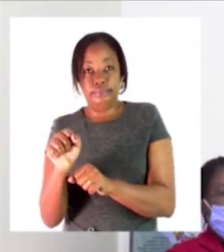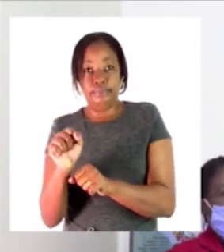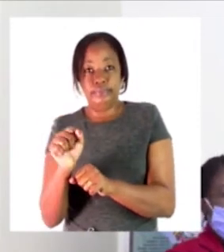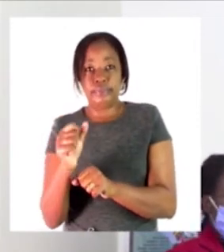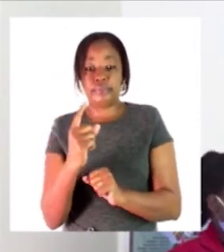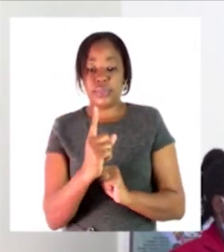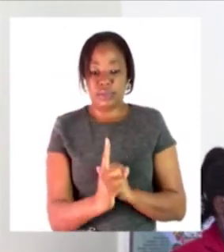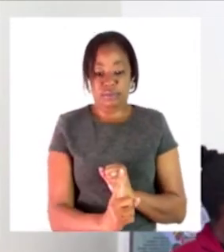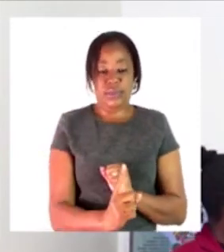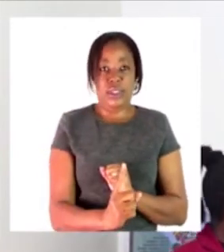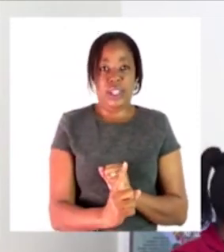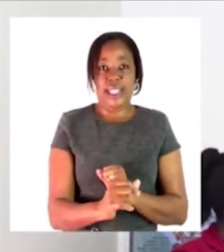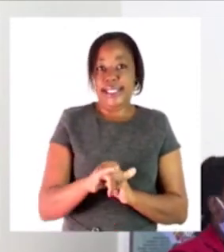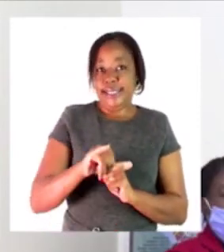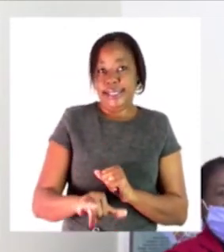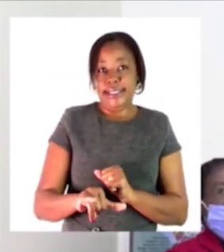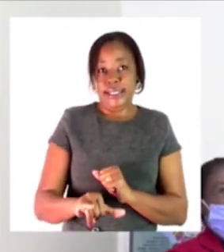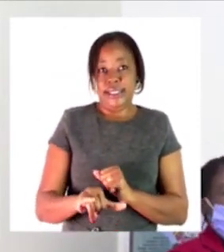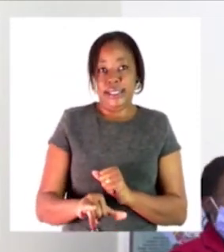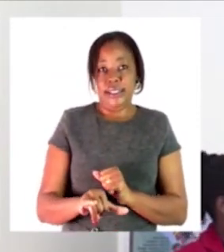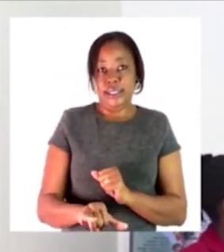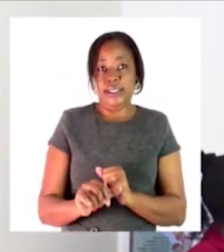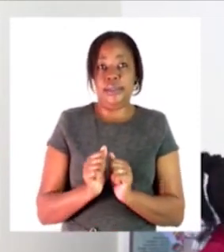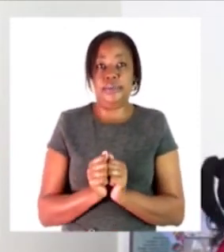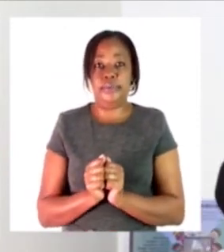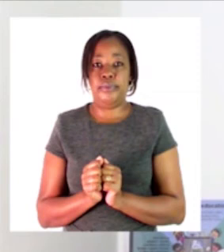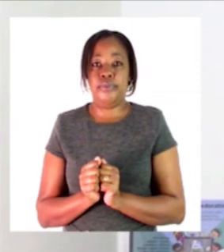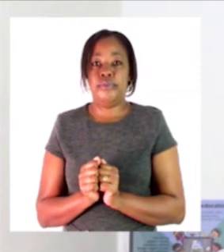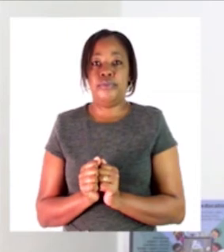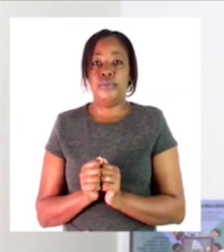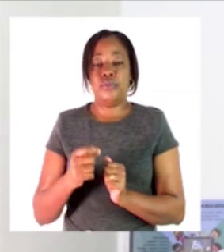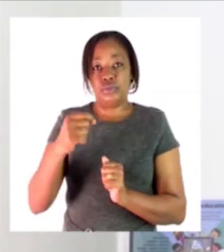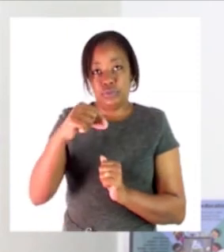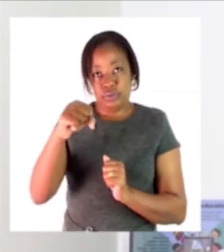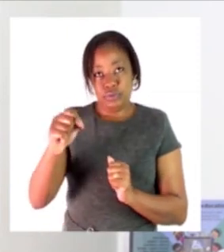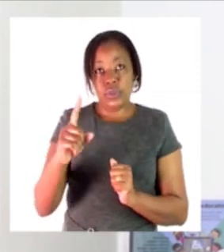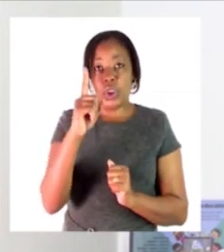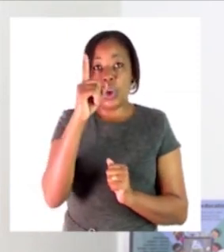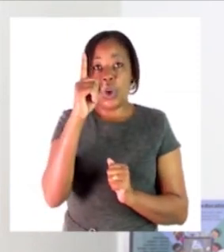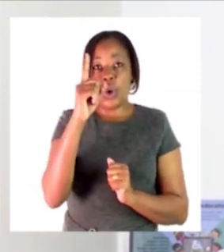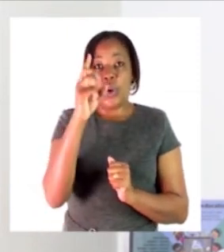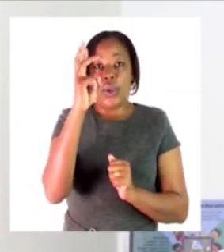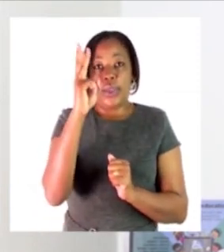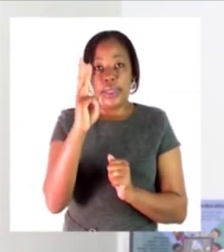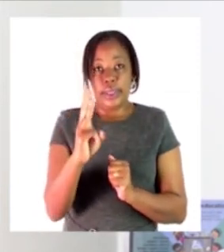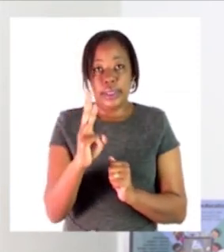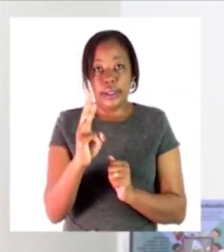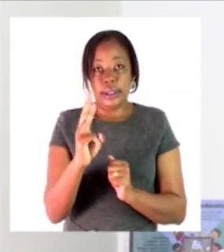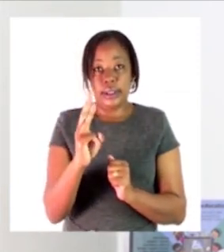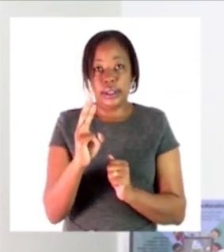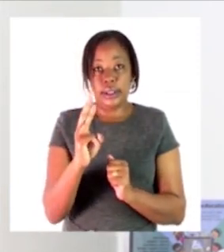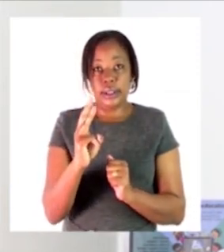is remaining is 1. So that one is a remainder. So I'm going to say it's a 3 here